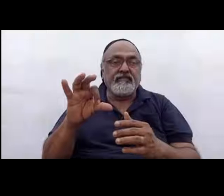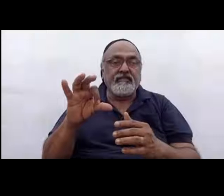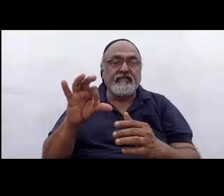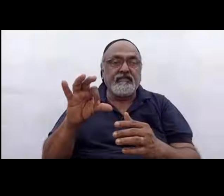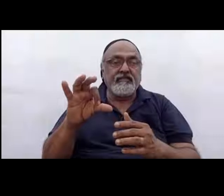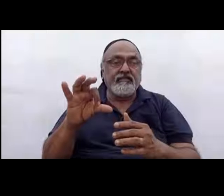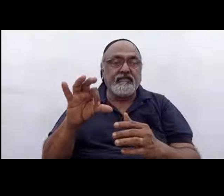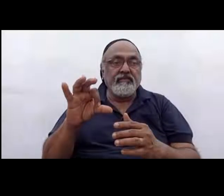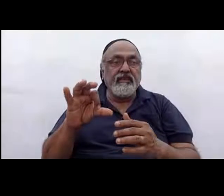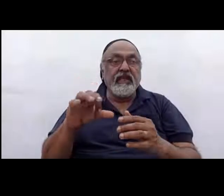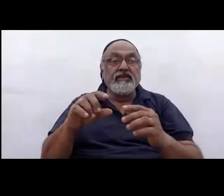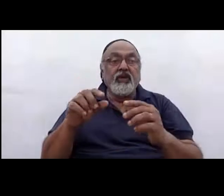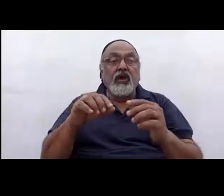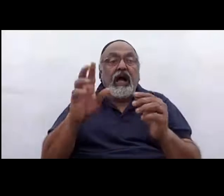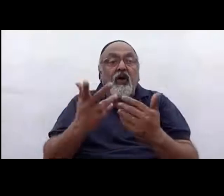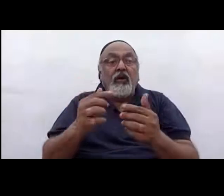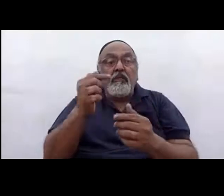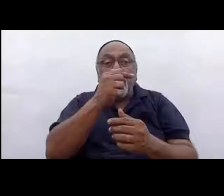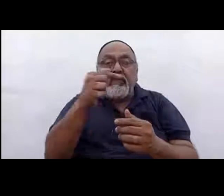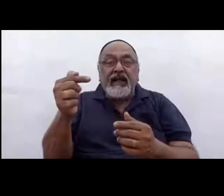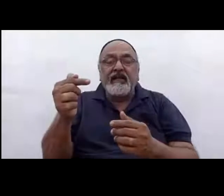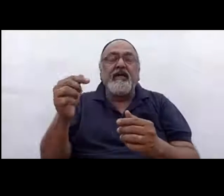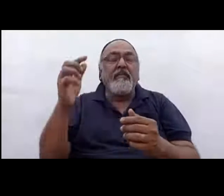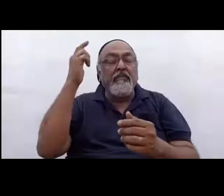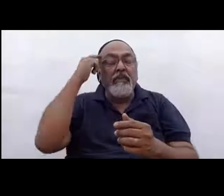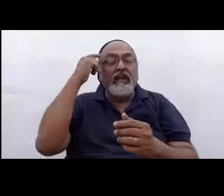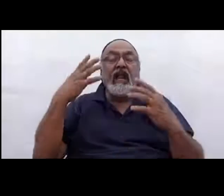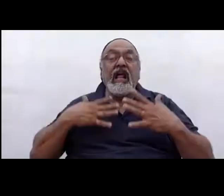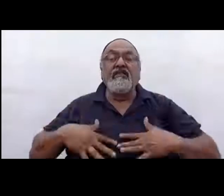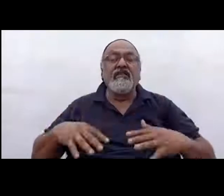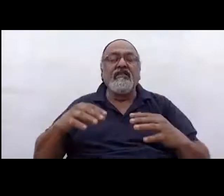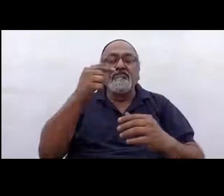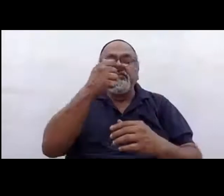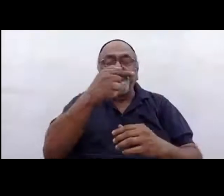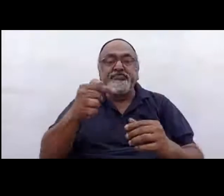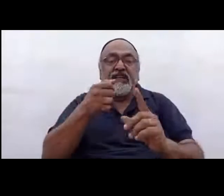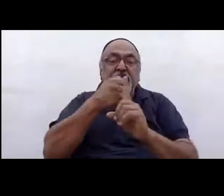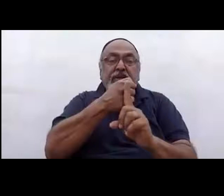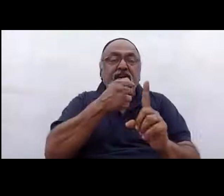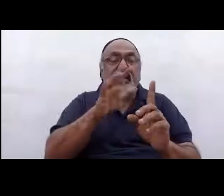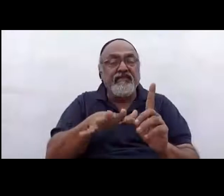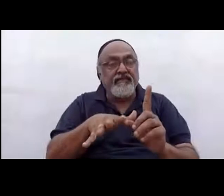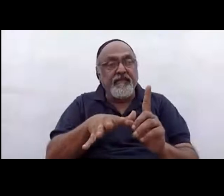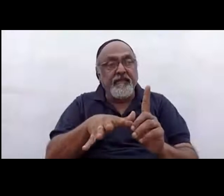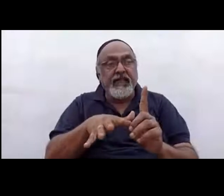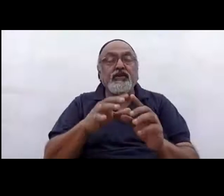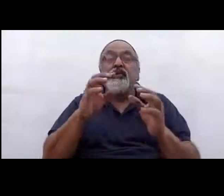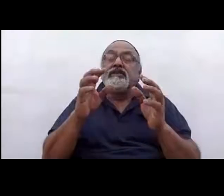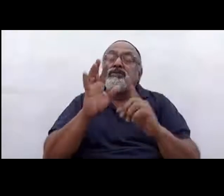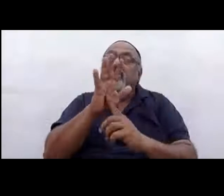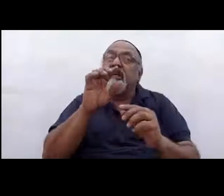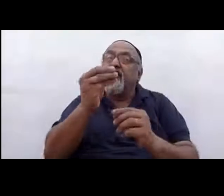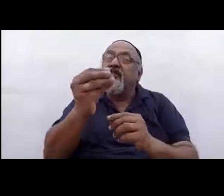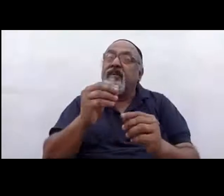health. So this is how you begin writing an abstract. You give the importance of your study.